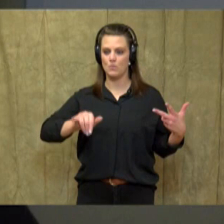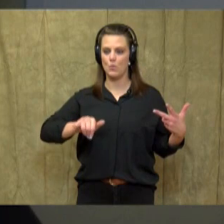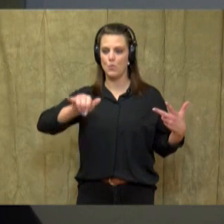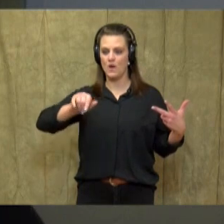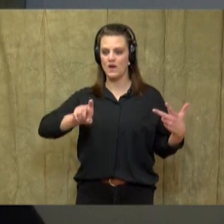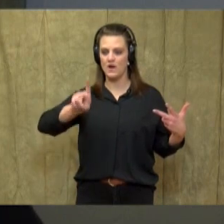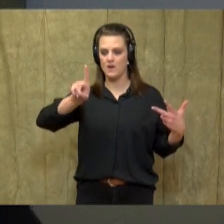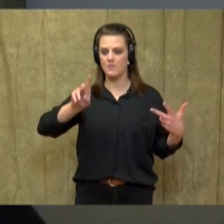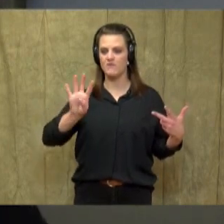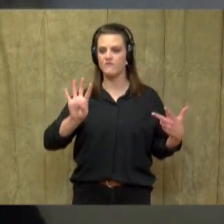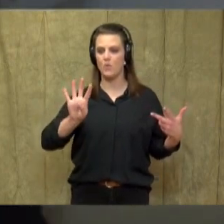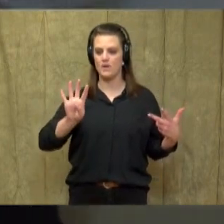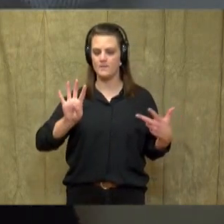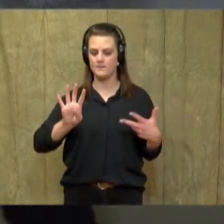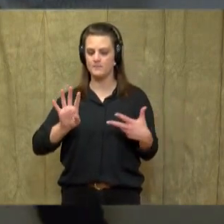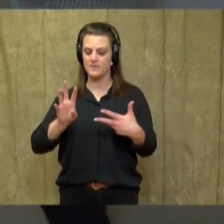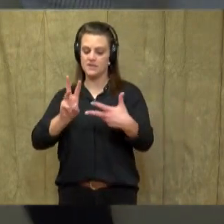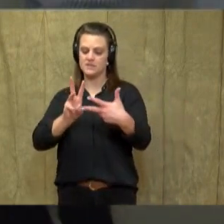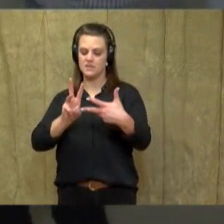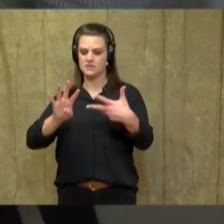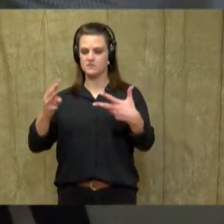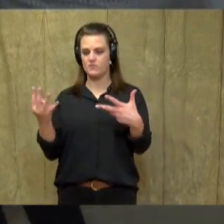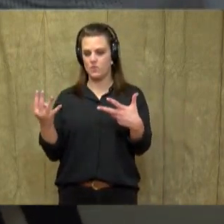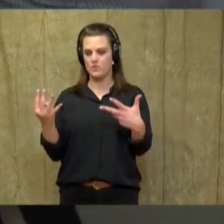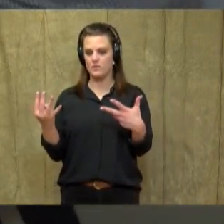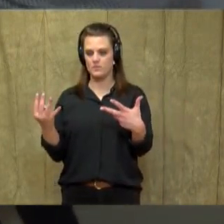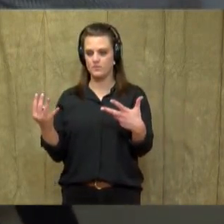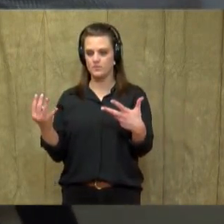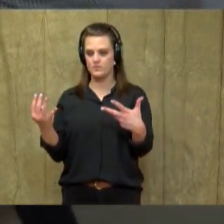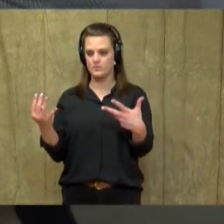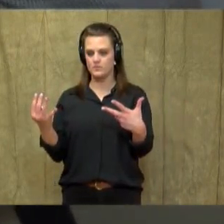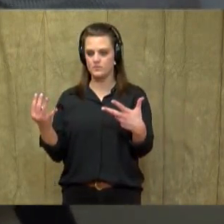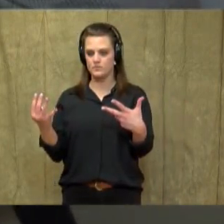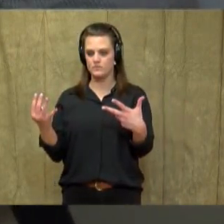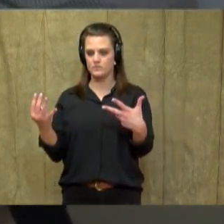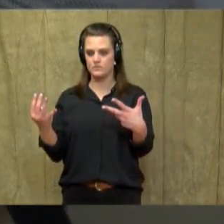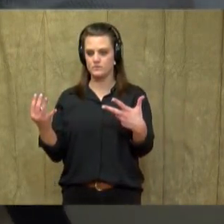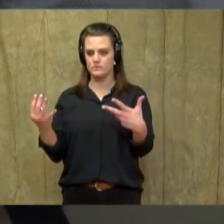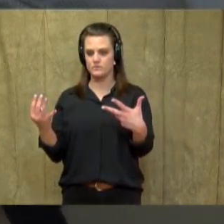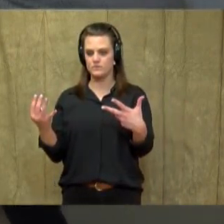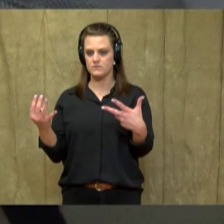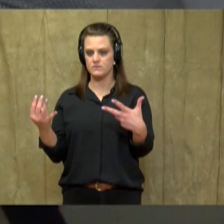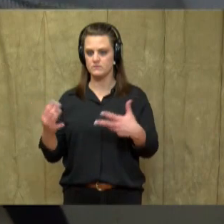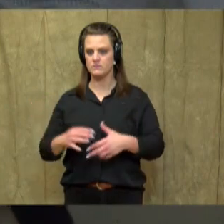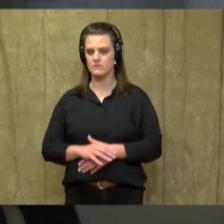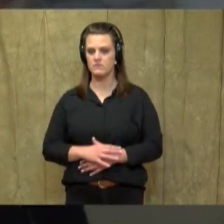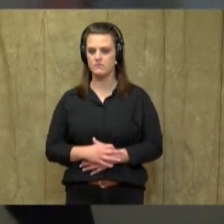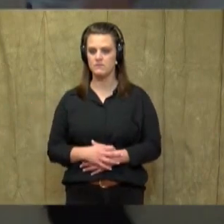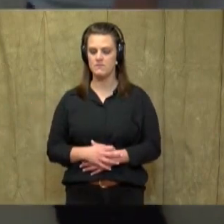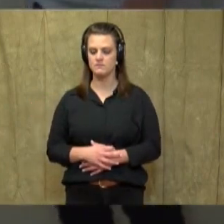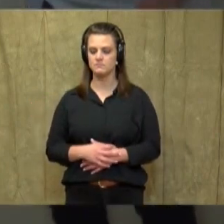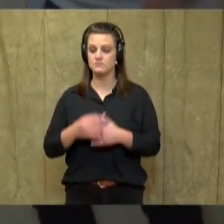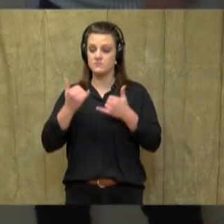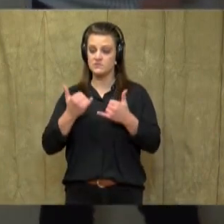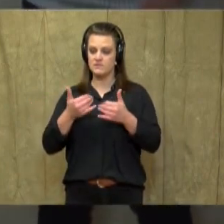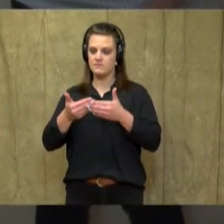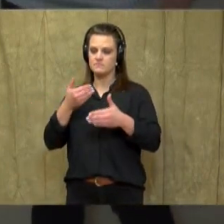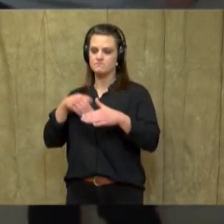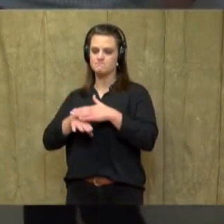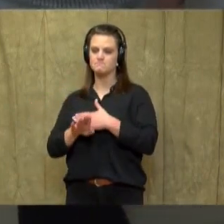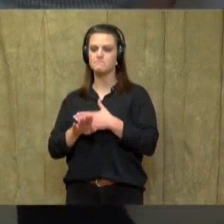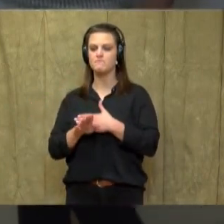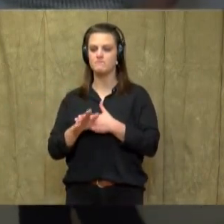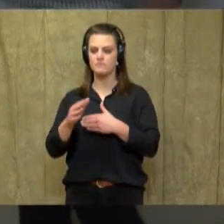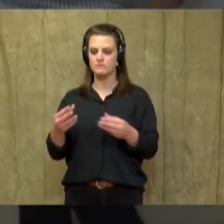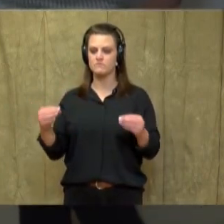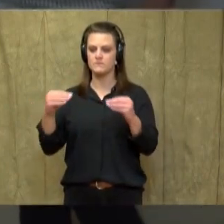y-axis, 4? Yeah, 6 and 4. Now, before we move on, I